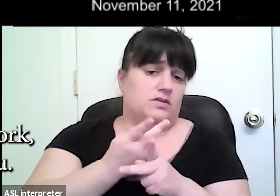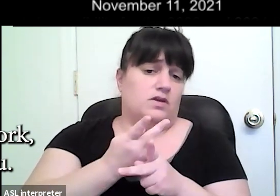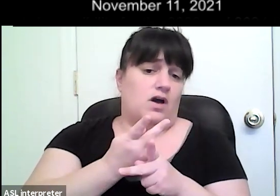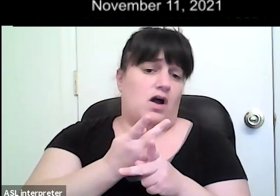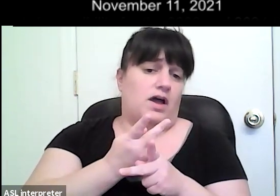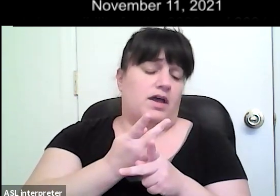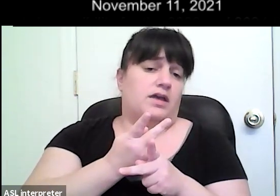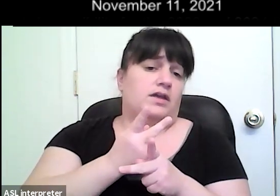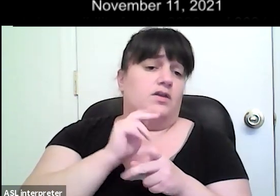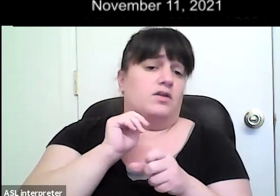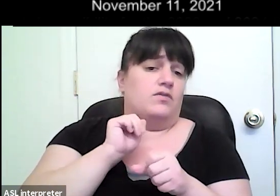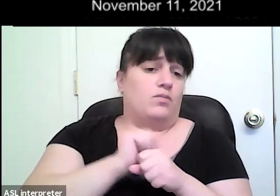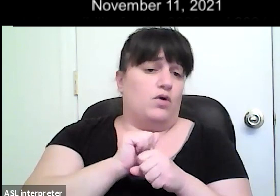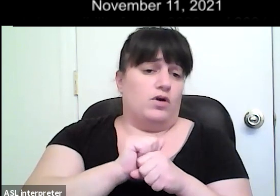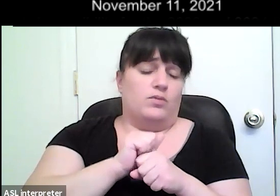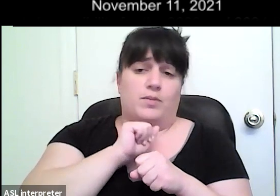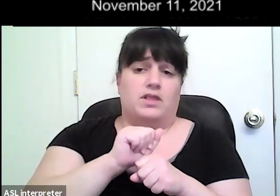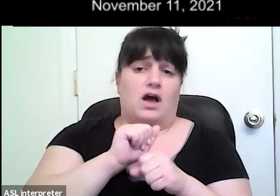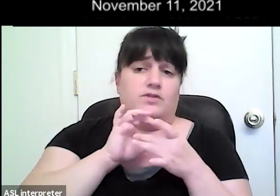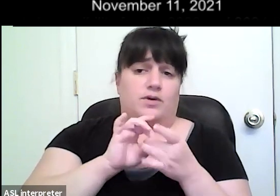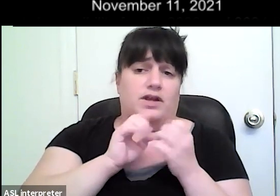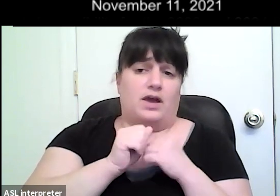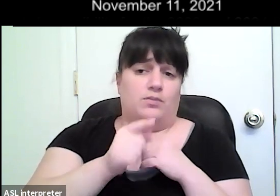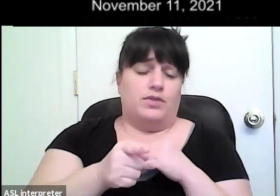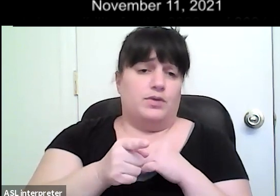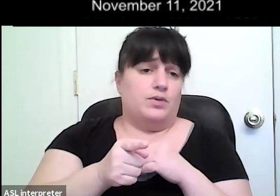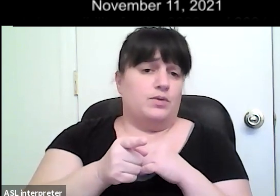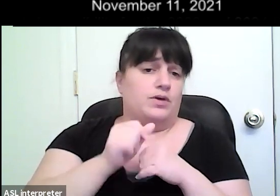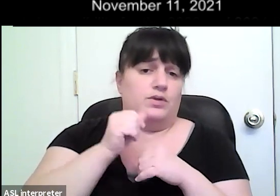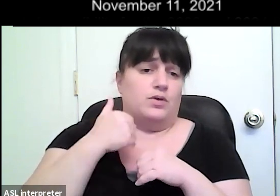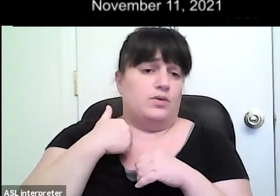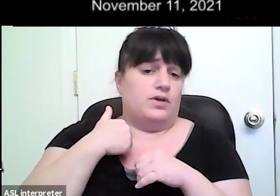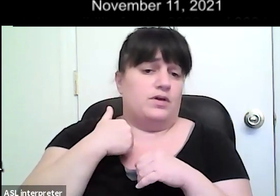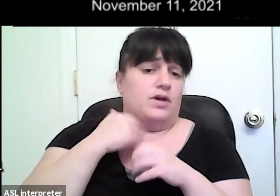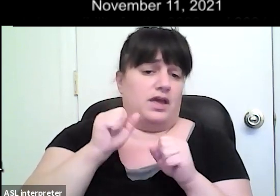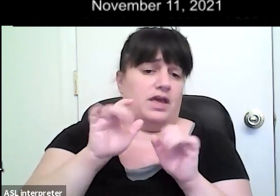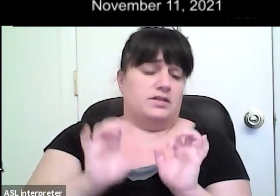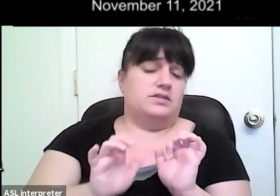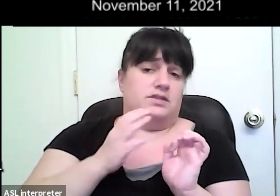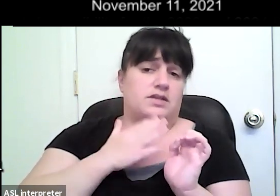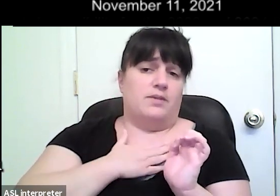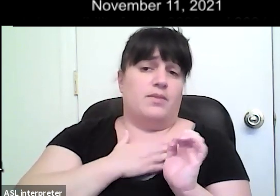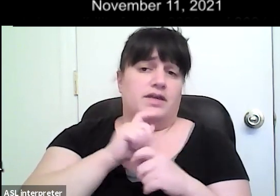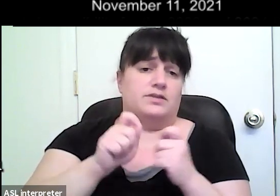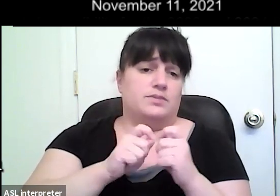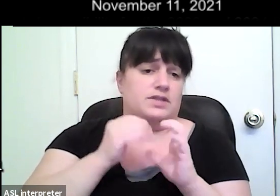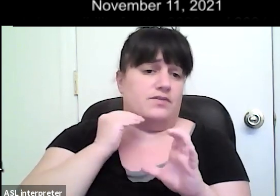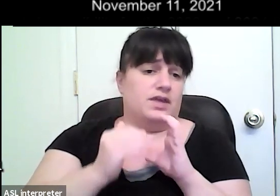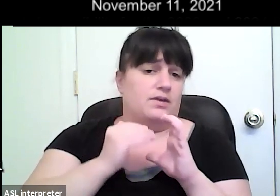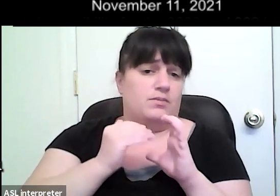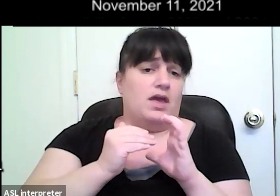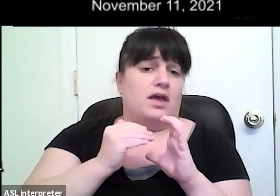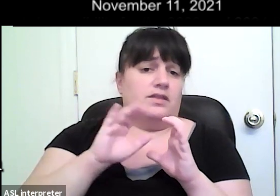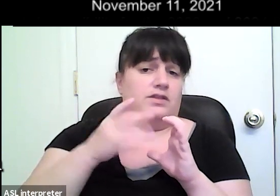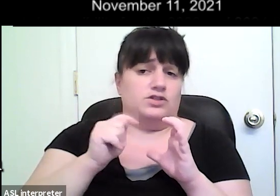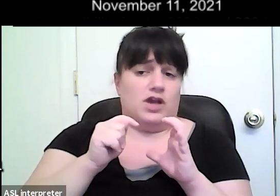connect with you. And so let's see, I don't have I can type my specific email in the chat, but this is